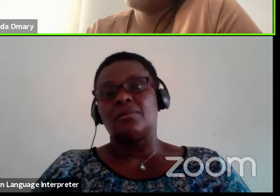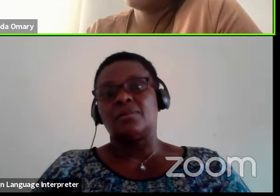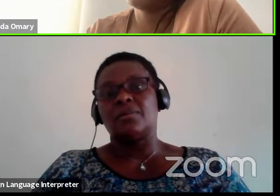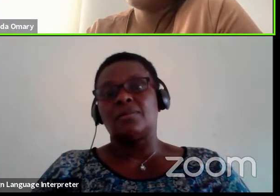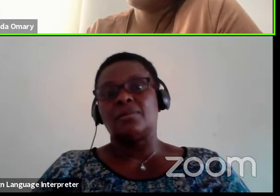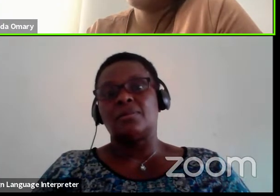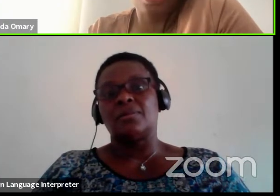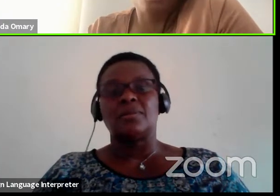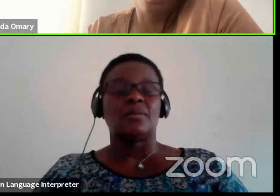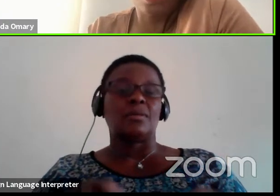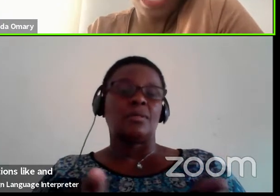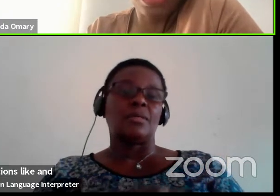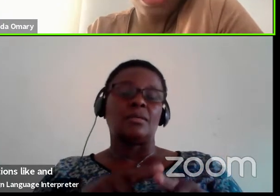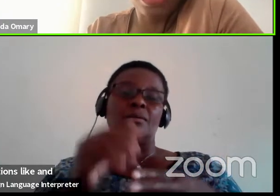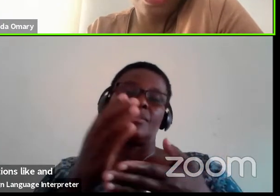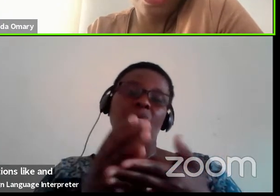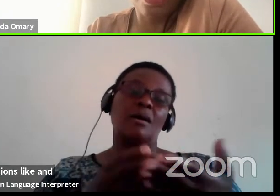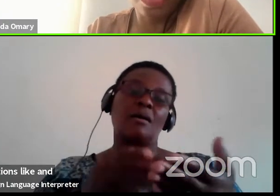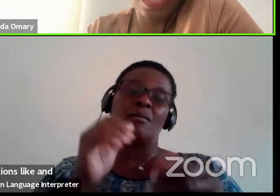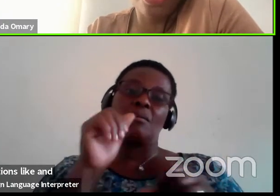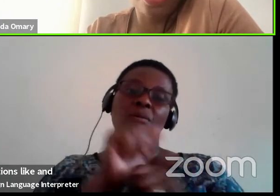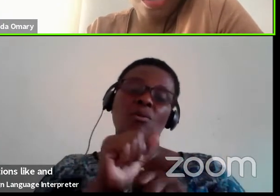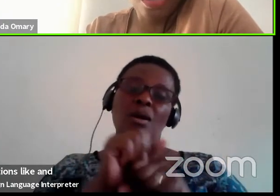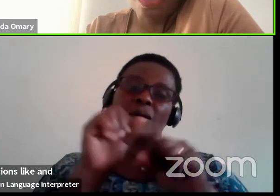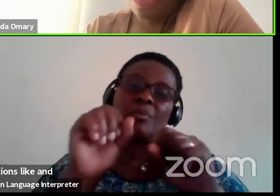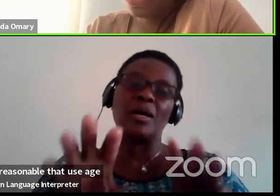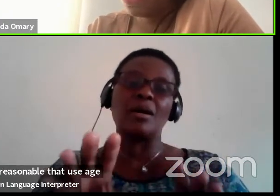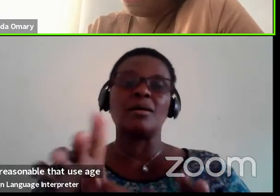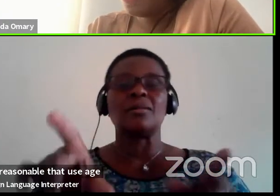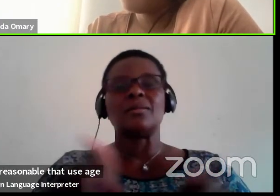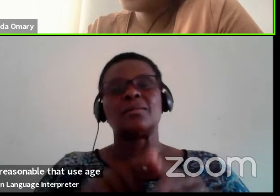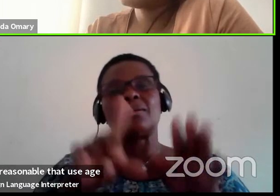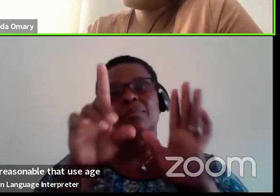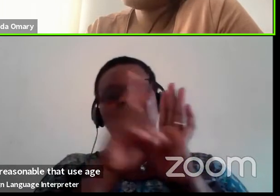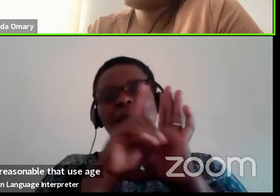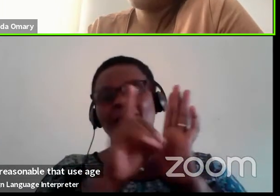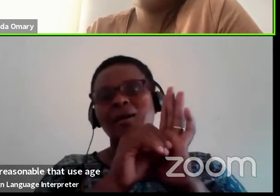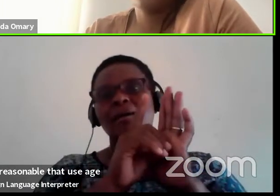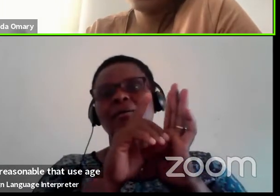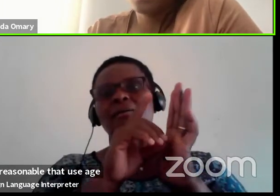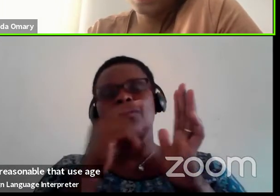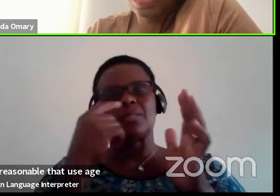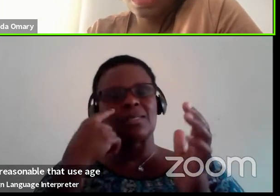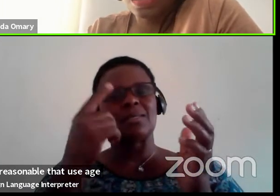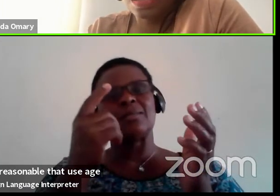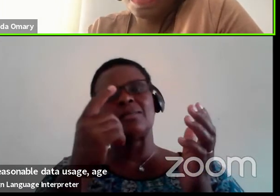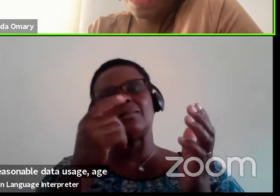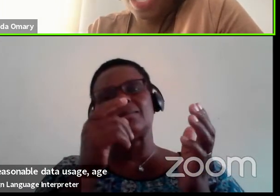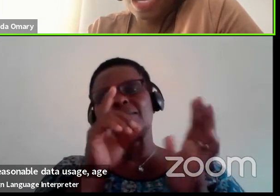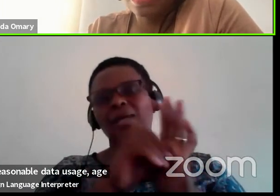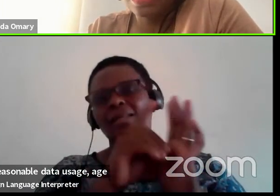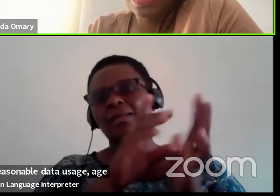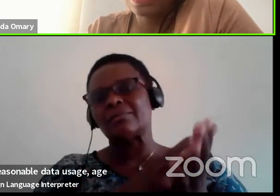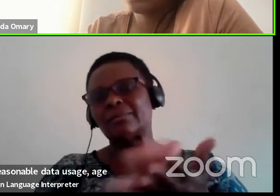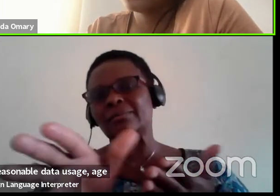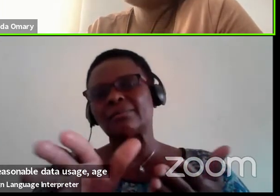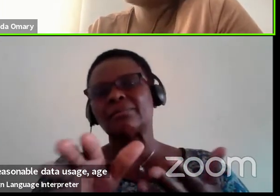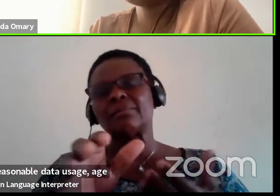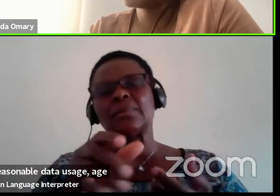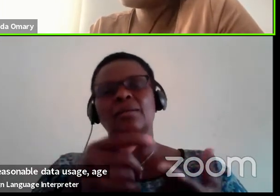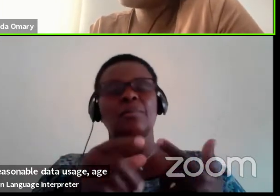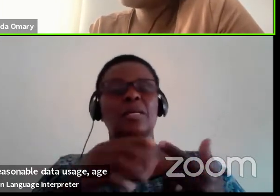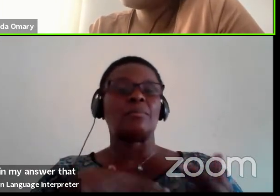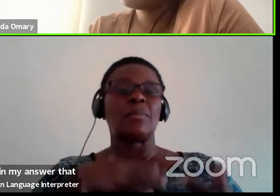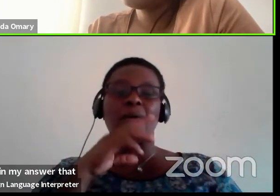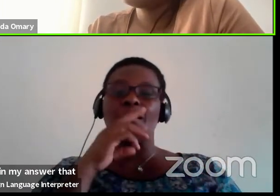like unreasonable data usage also. But as I've said in my answer,